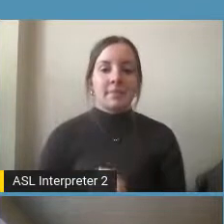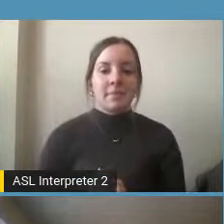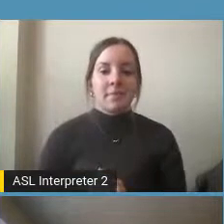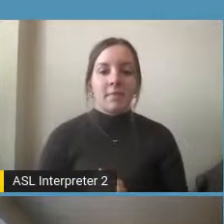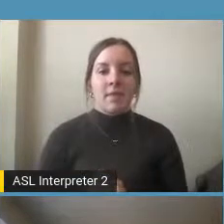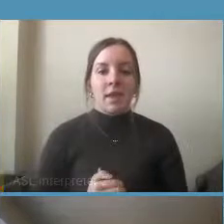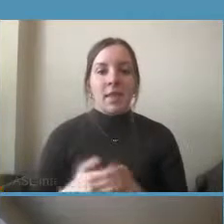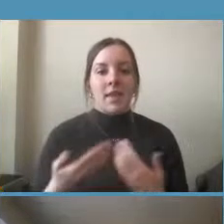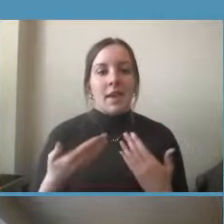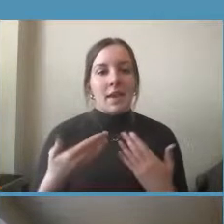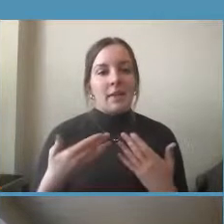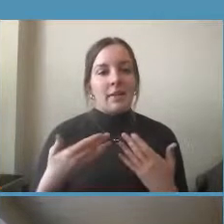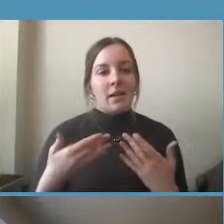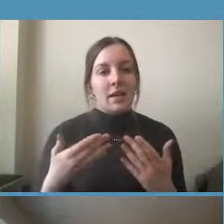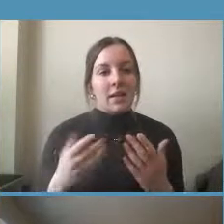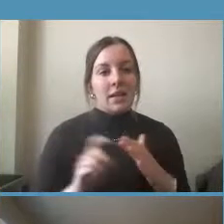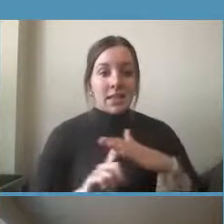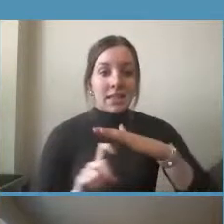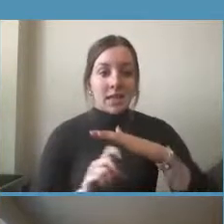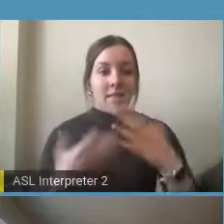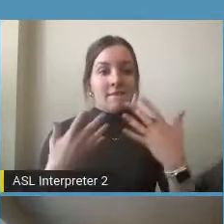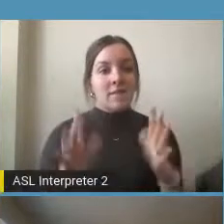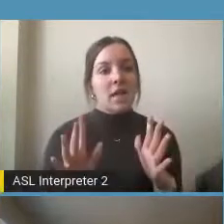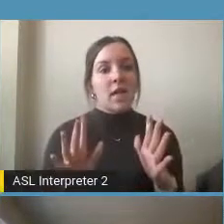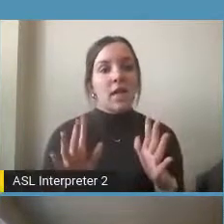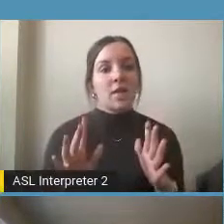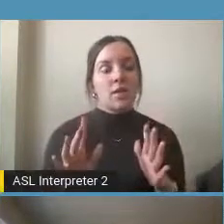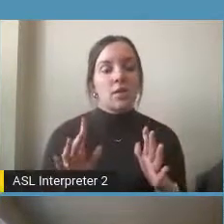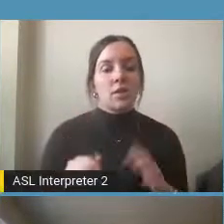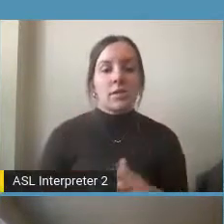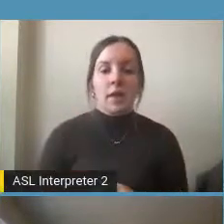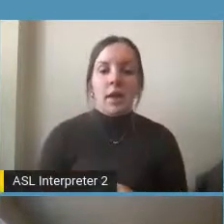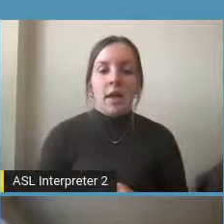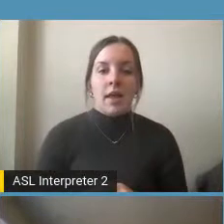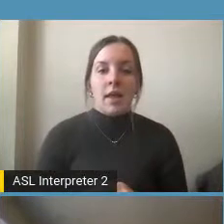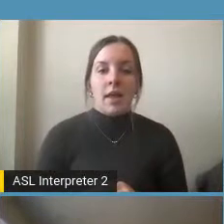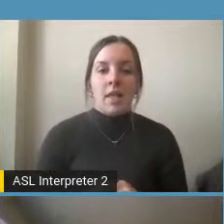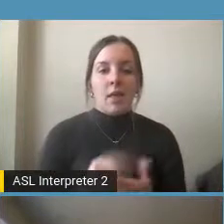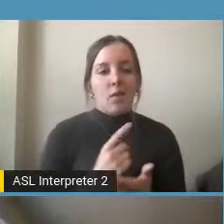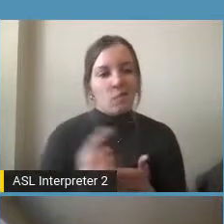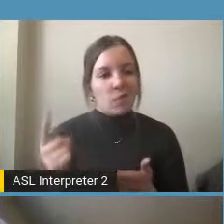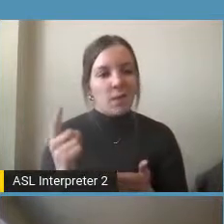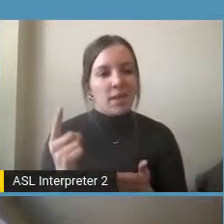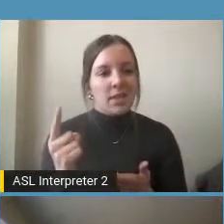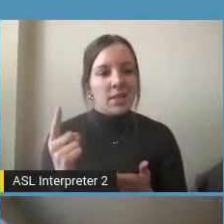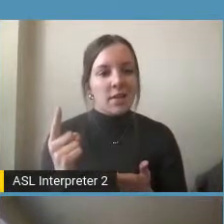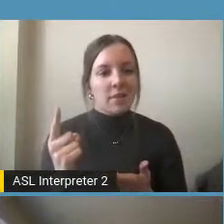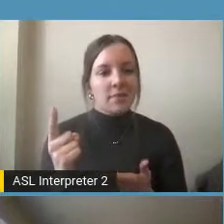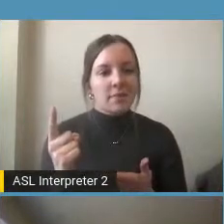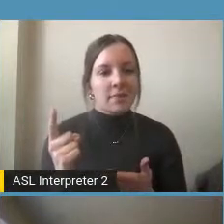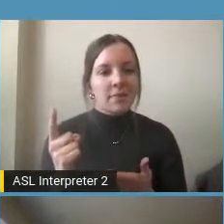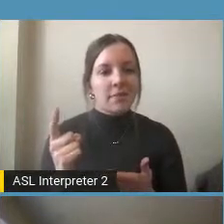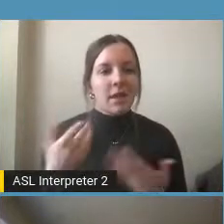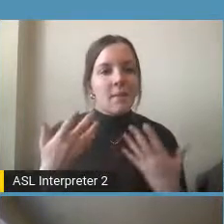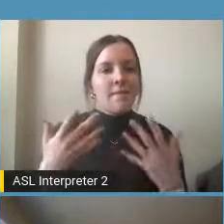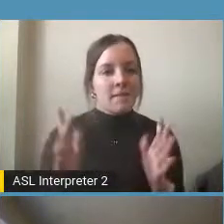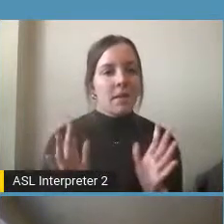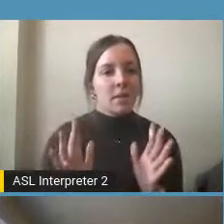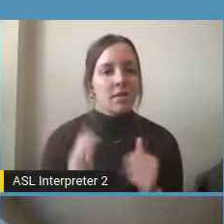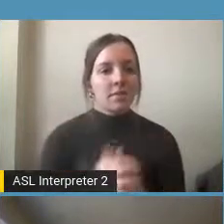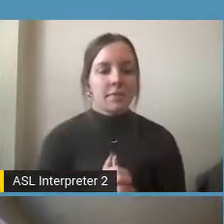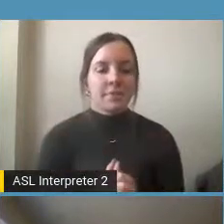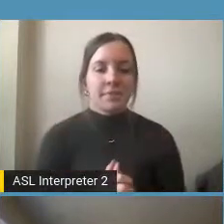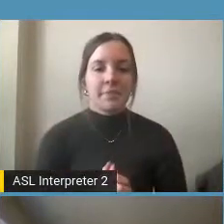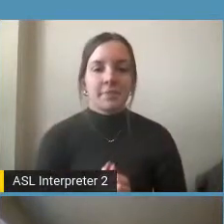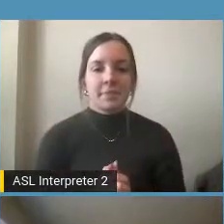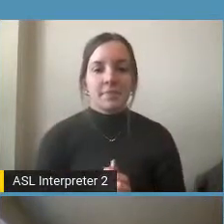data done. That's a big change in time, and it has nothing to do with how much better at it we've